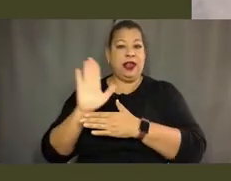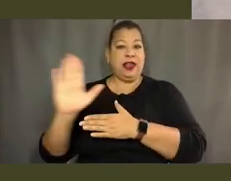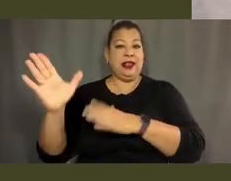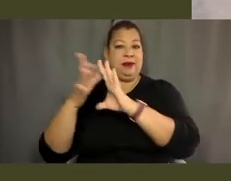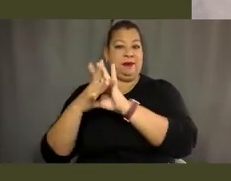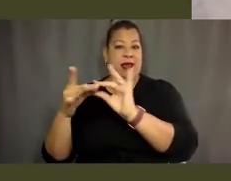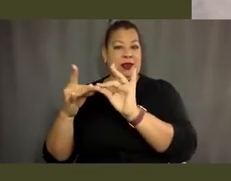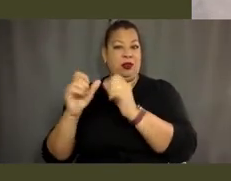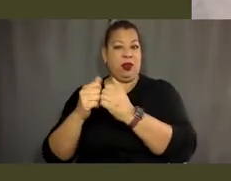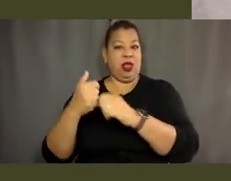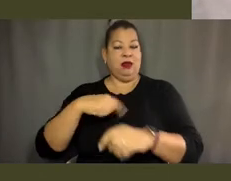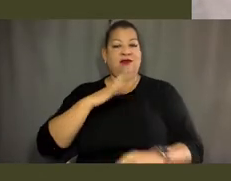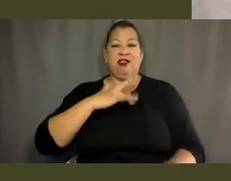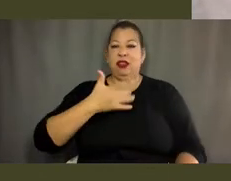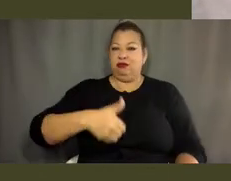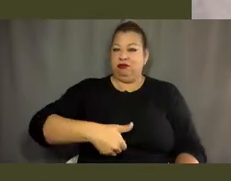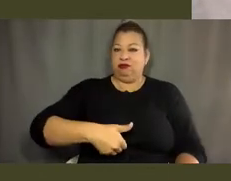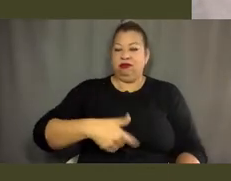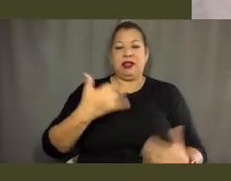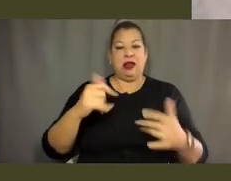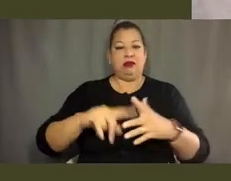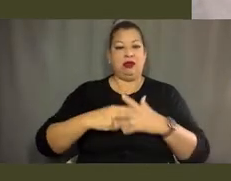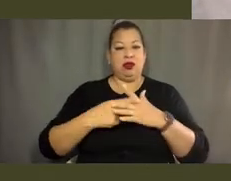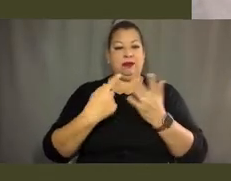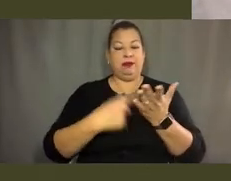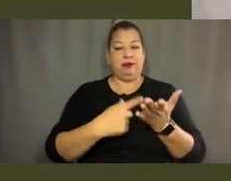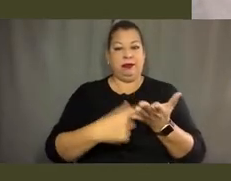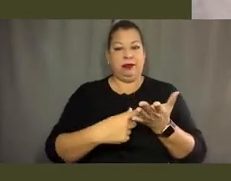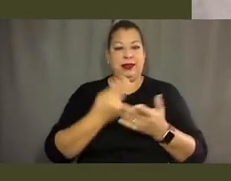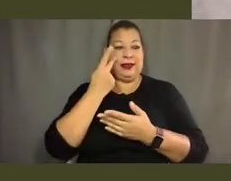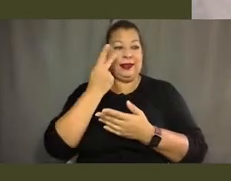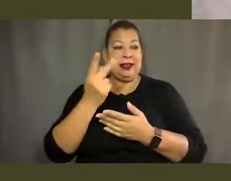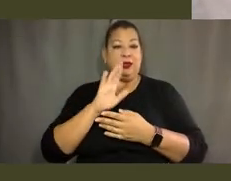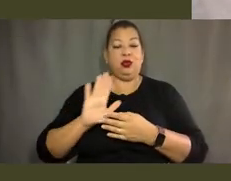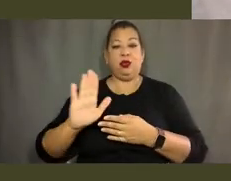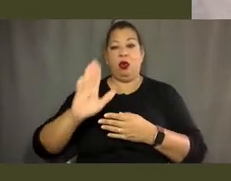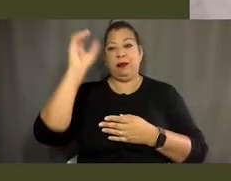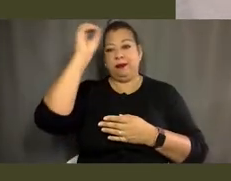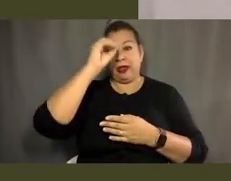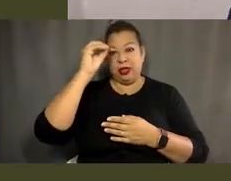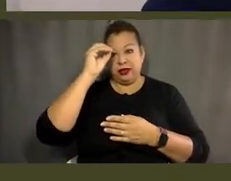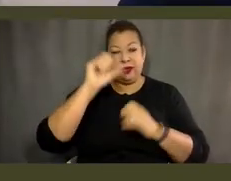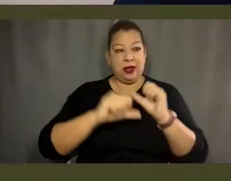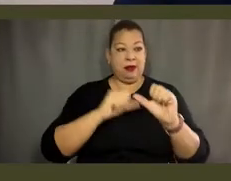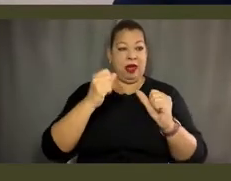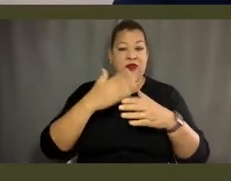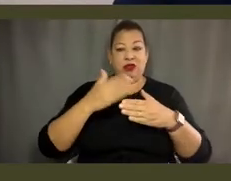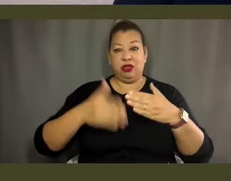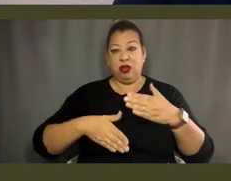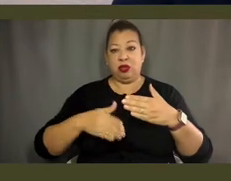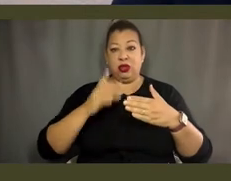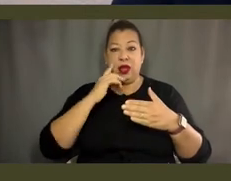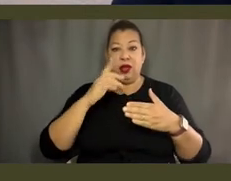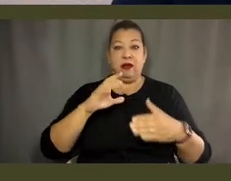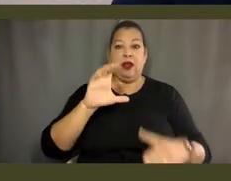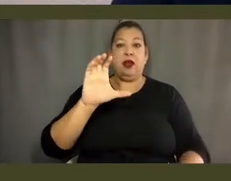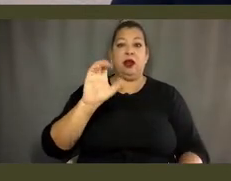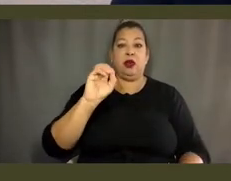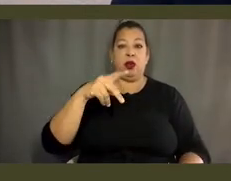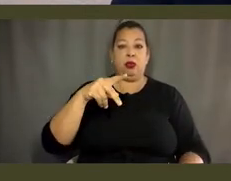me. So let's get to the discussion now and see what you think about the results of COP26. And let's see